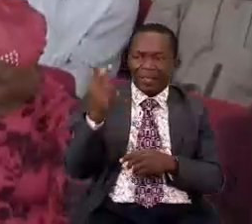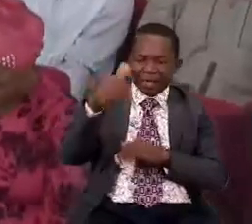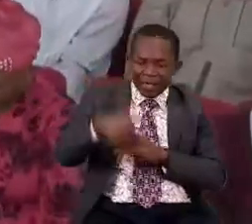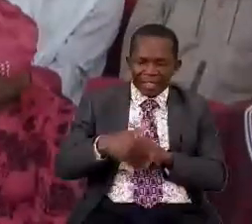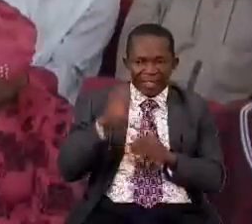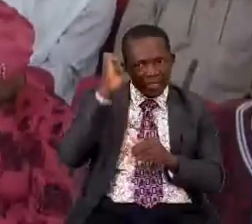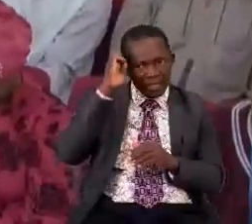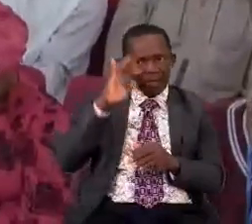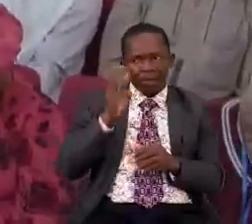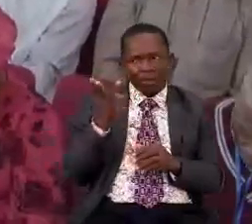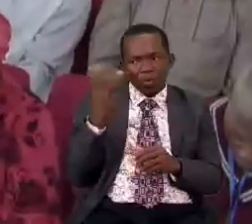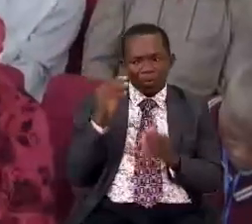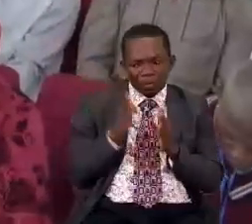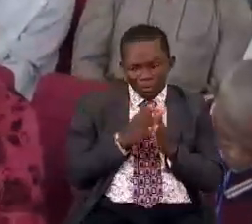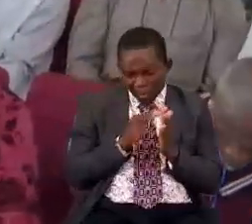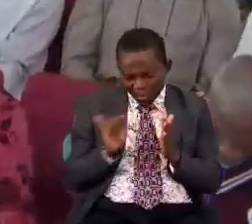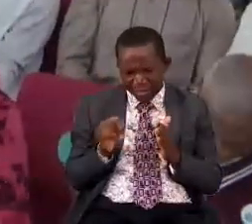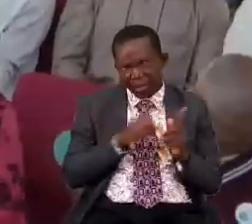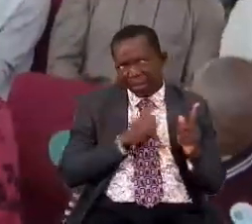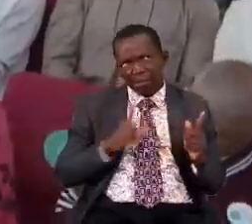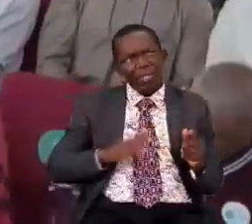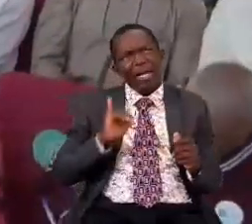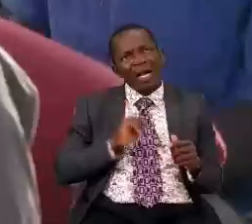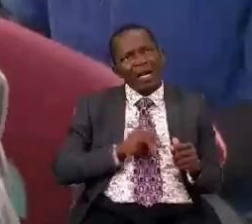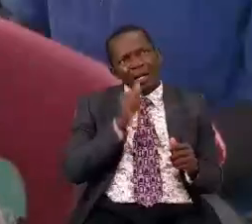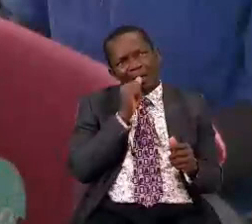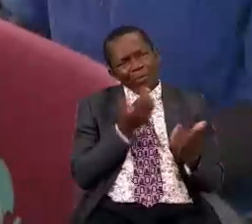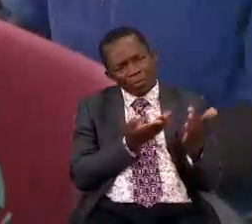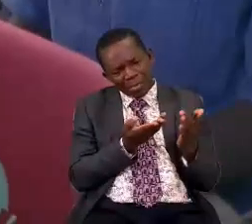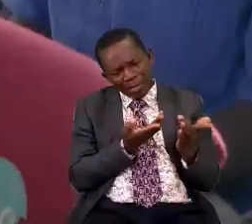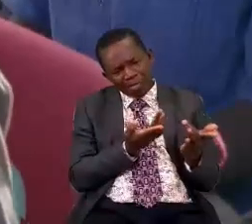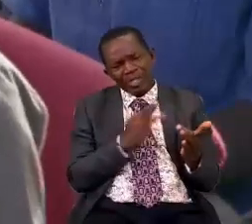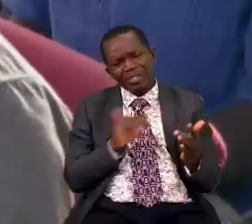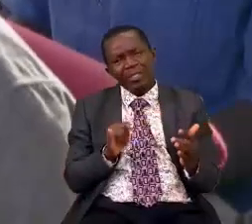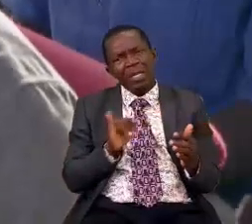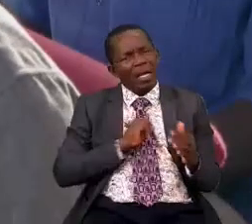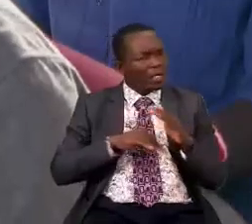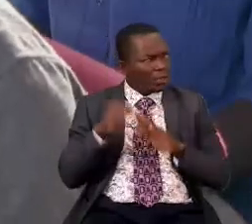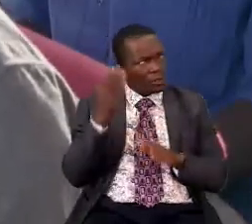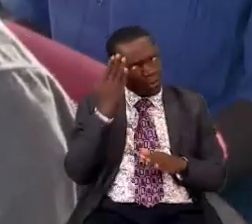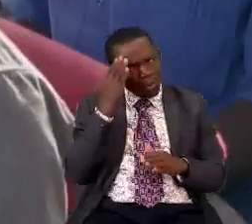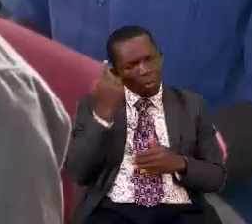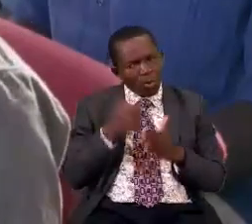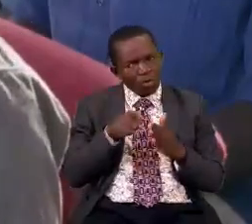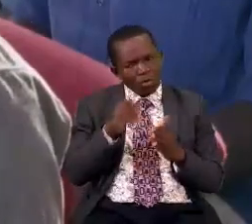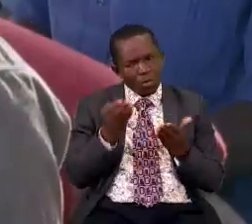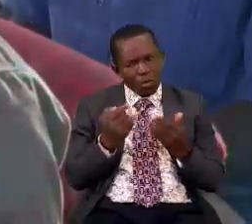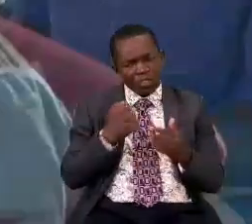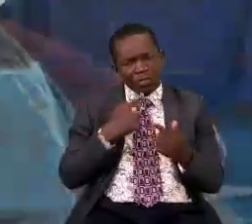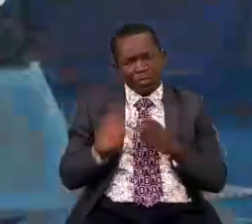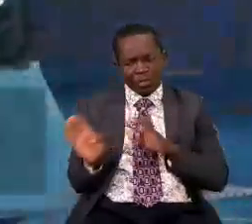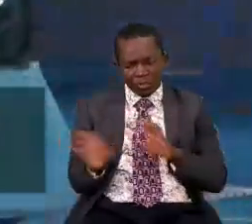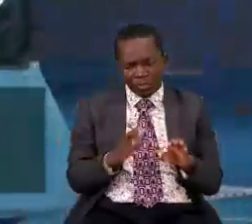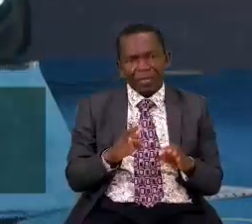look at verse 15 it was 15 the year says but the Lord said unto him unto ananias